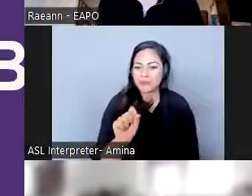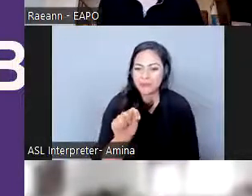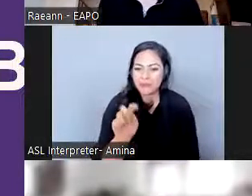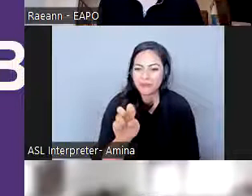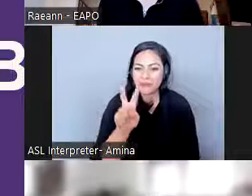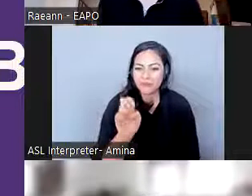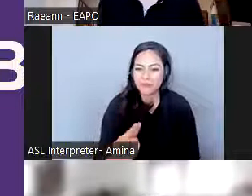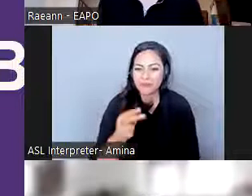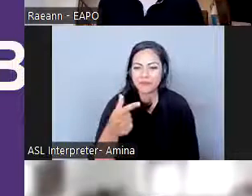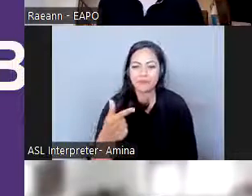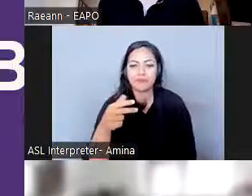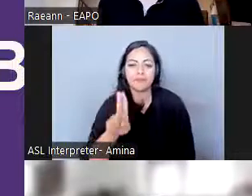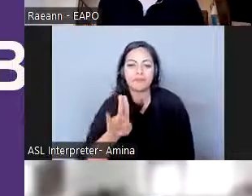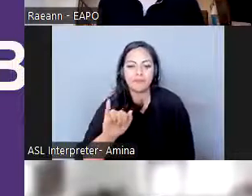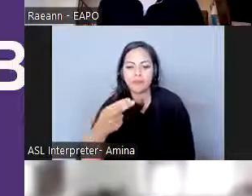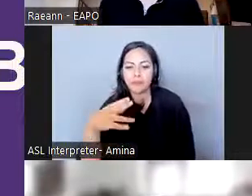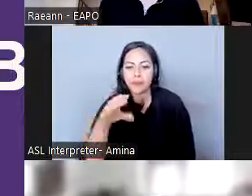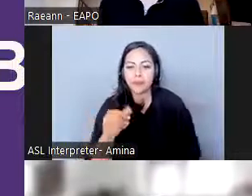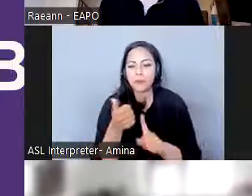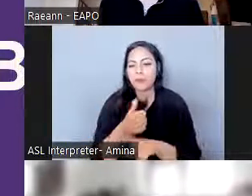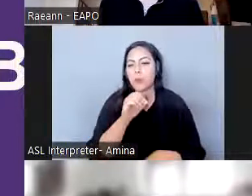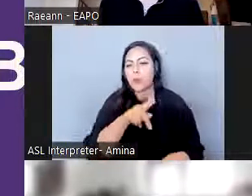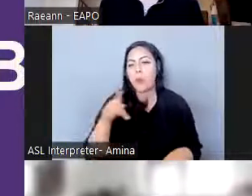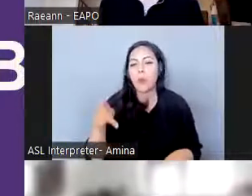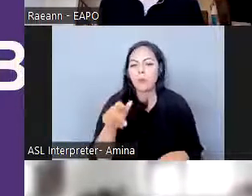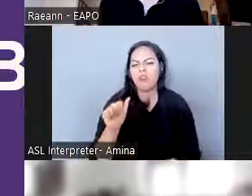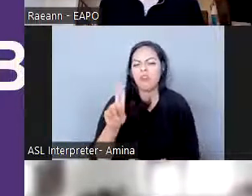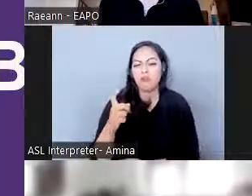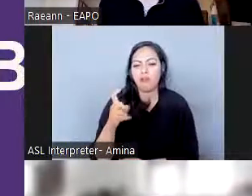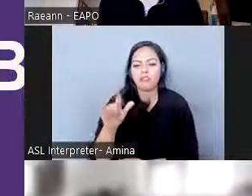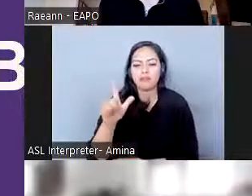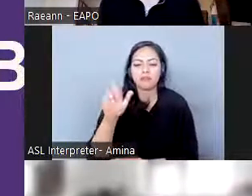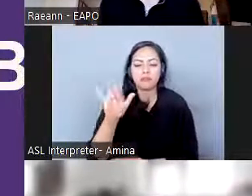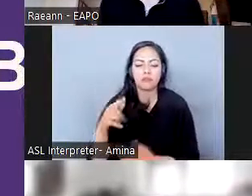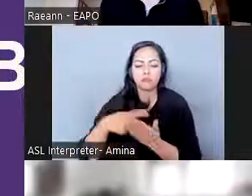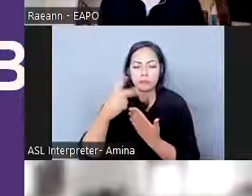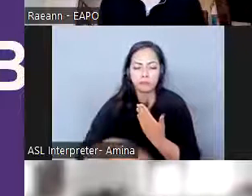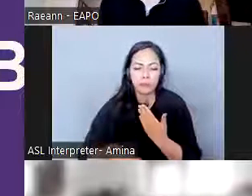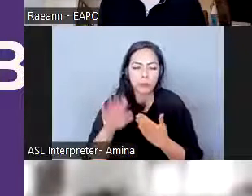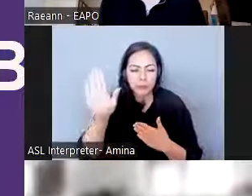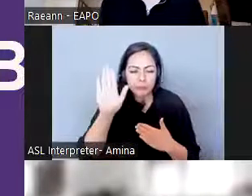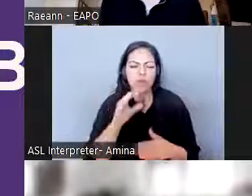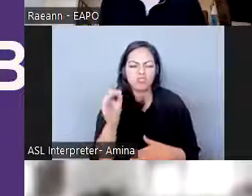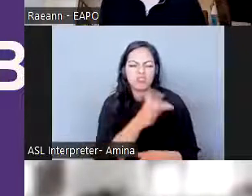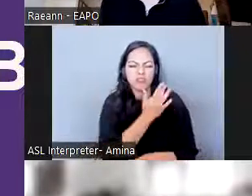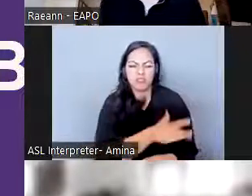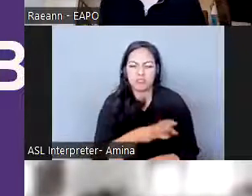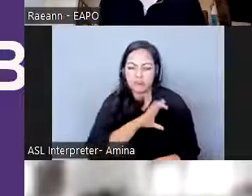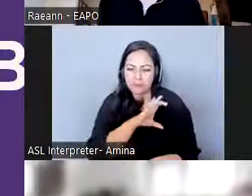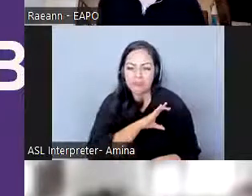Auxiliary Program, who's responsible for conferences and special projects with the Ontario Provincial